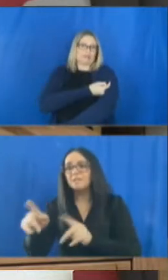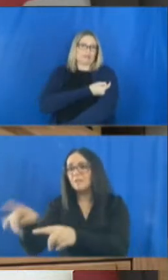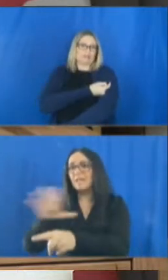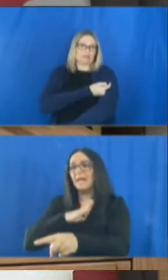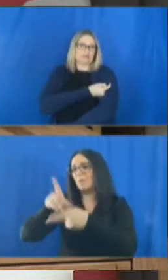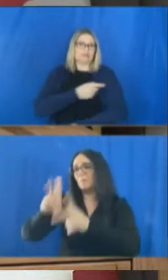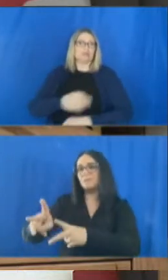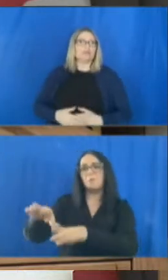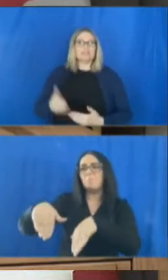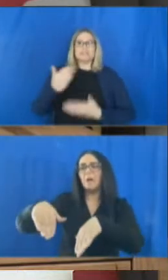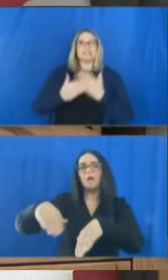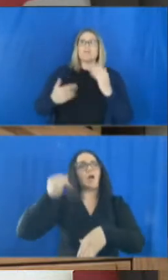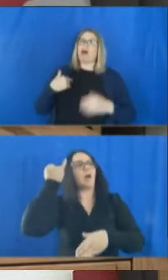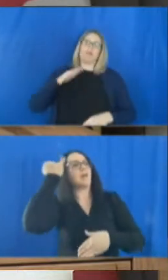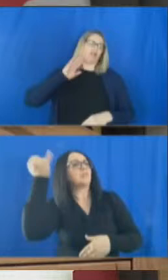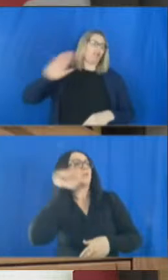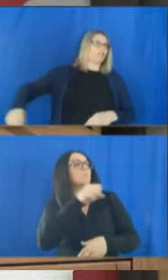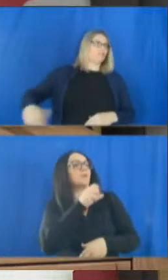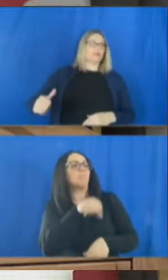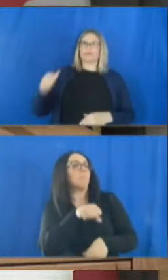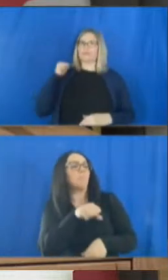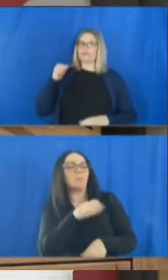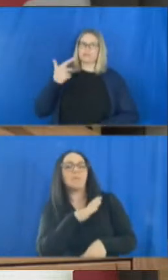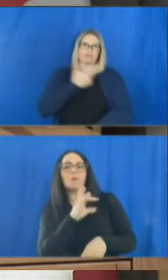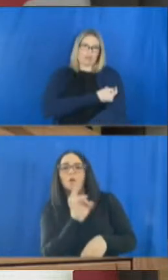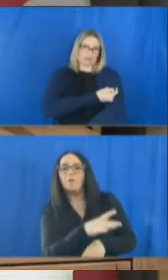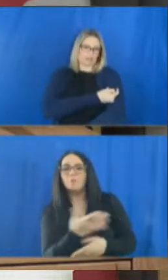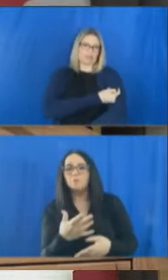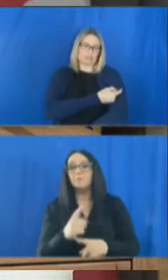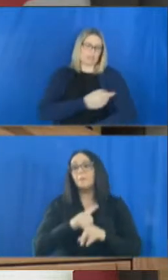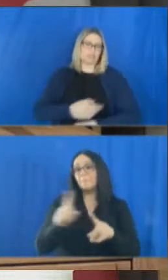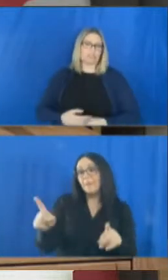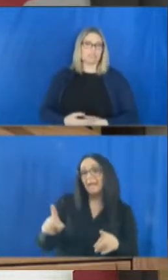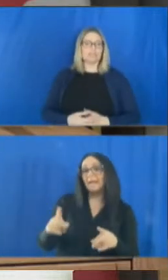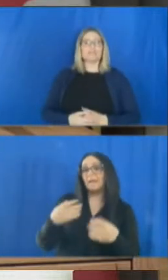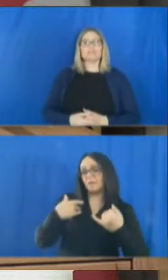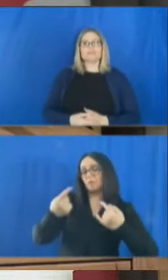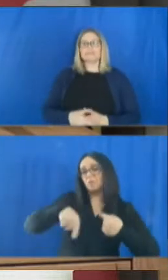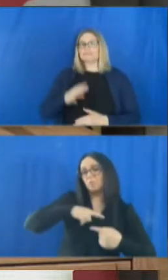de recevoir le dose de rappel dès que possible,